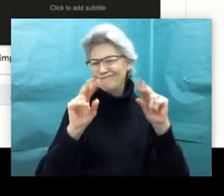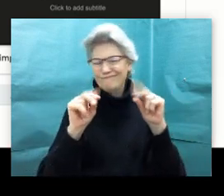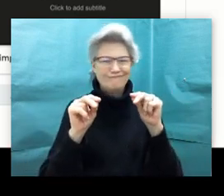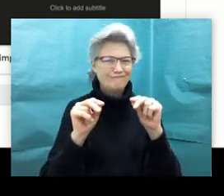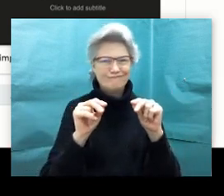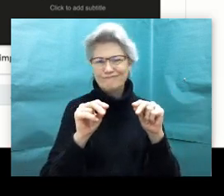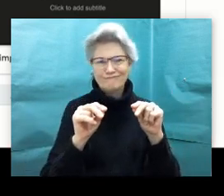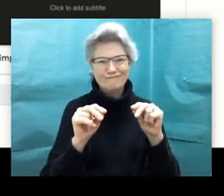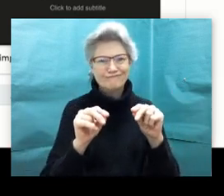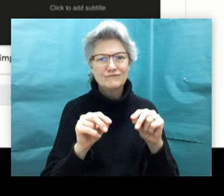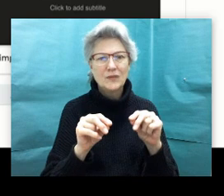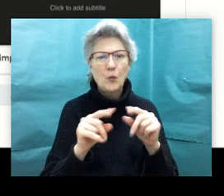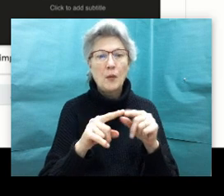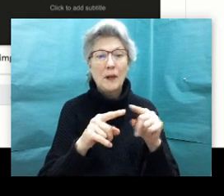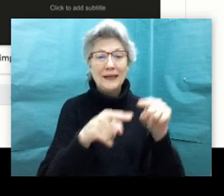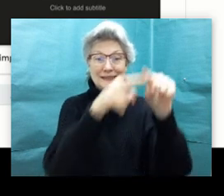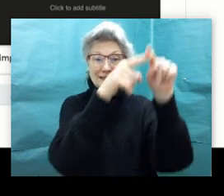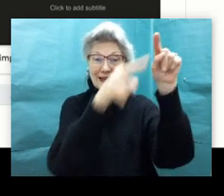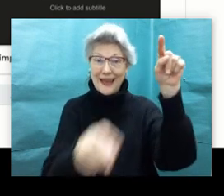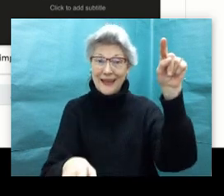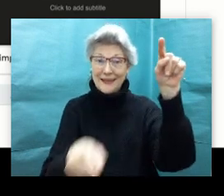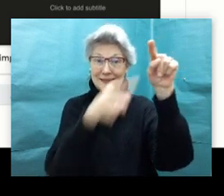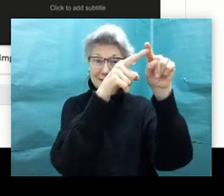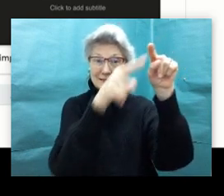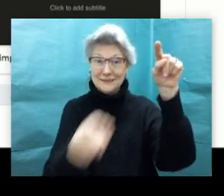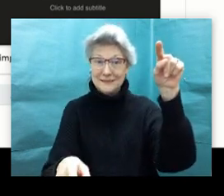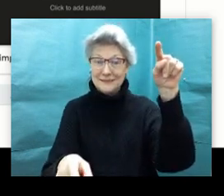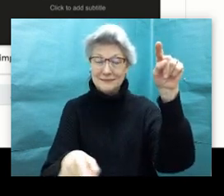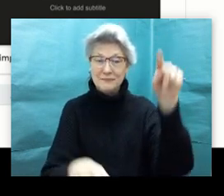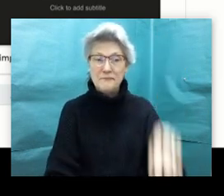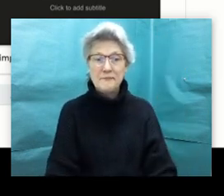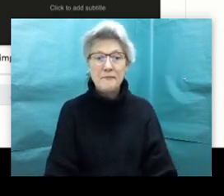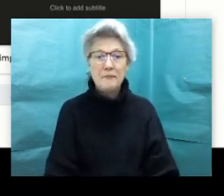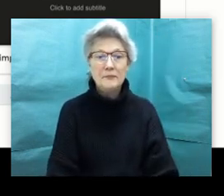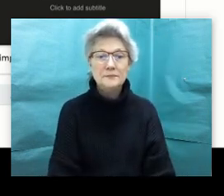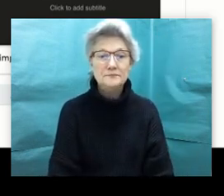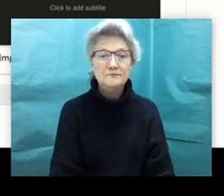Nope. What about a diagonal line of symmetry?